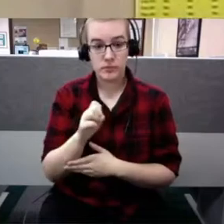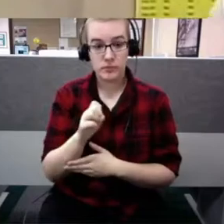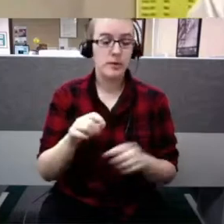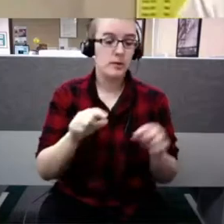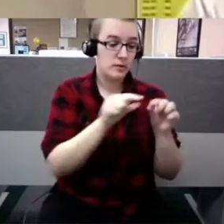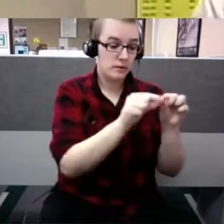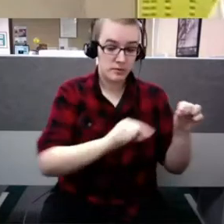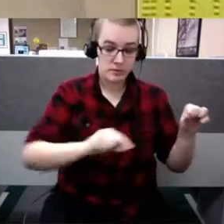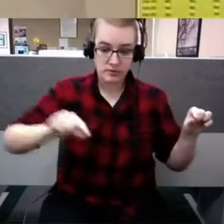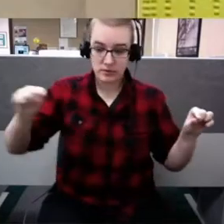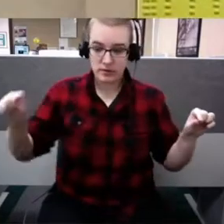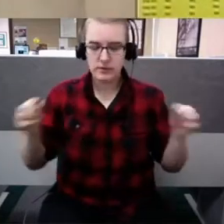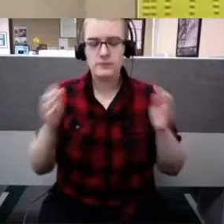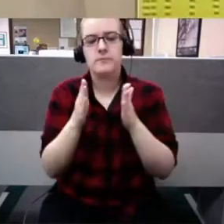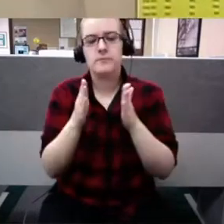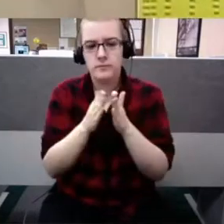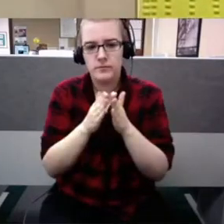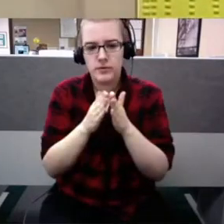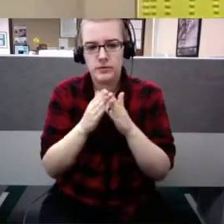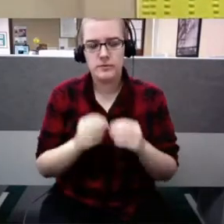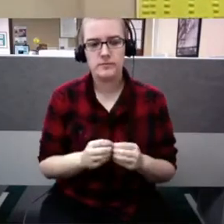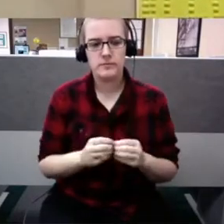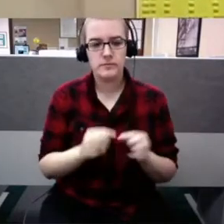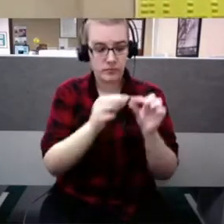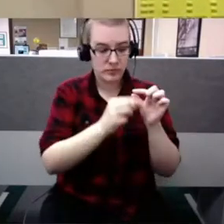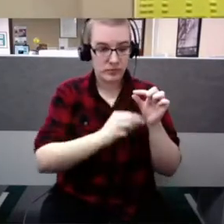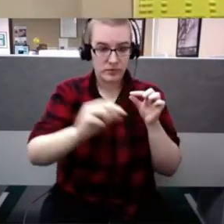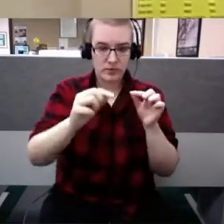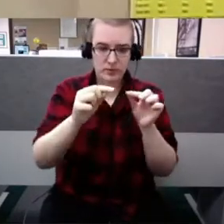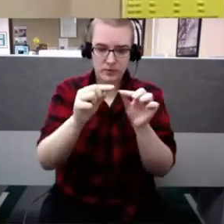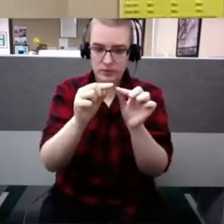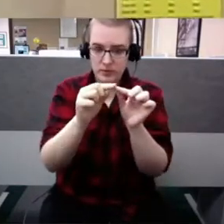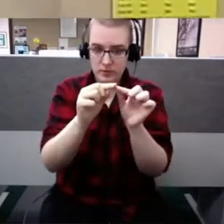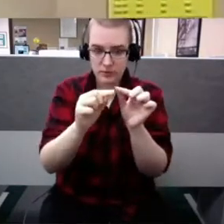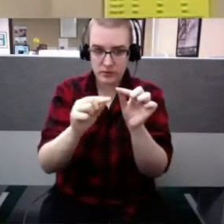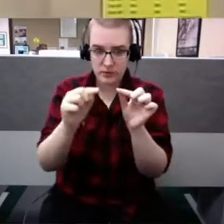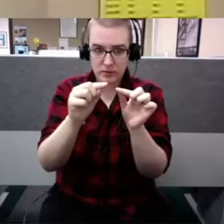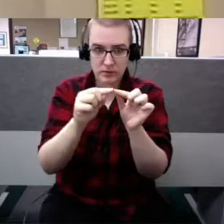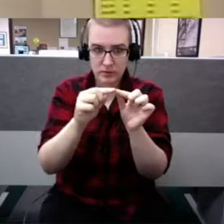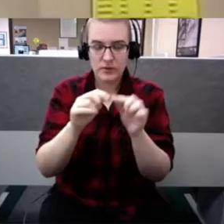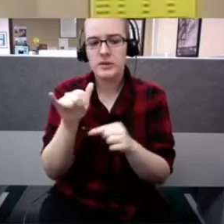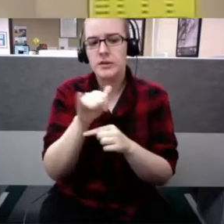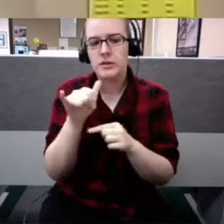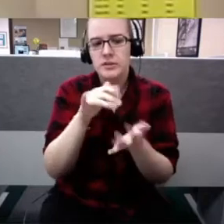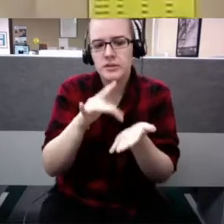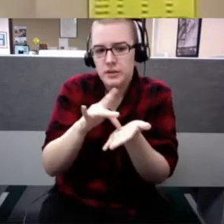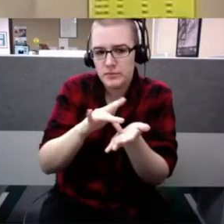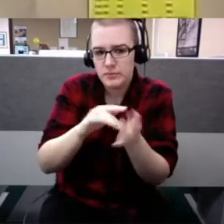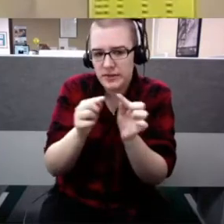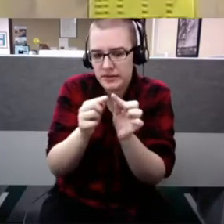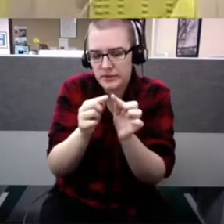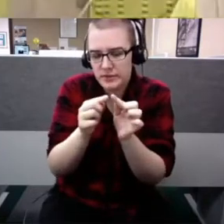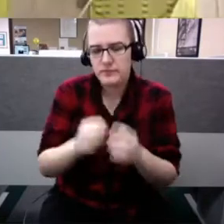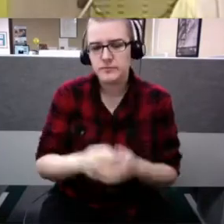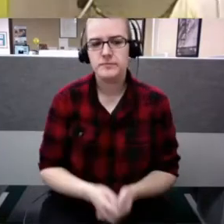It's smaller than most food you swallow. The diameter of the scope is actually smaller than a Tylenol